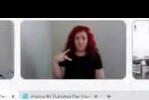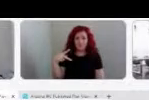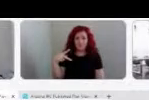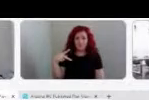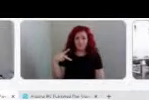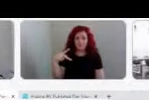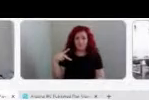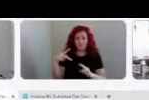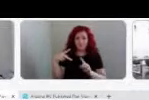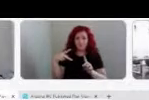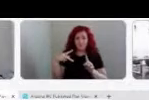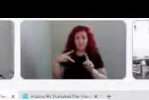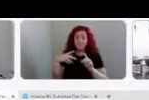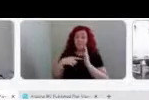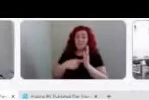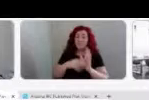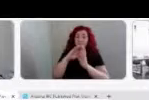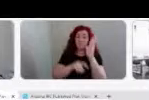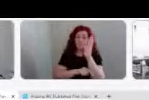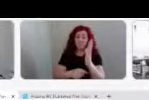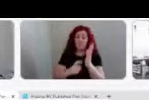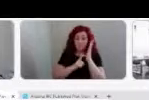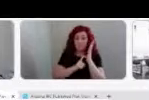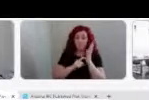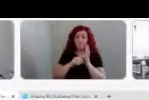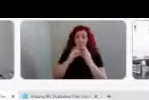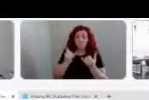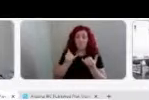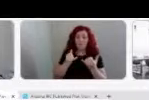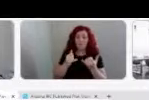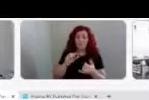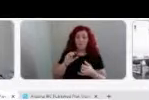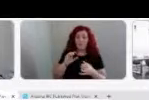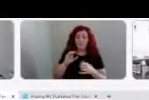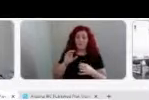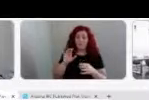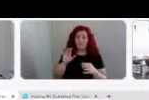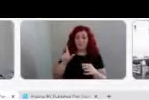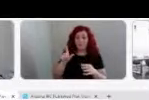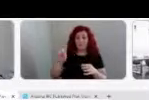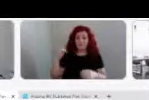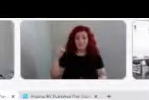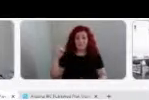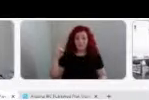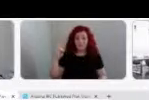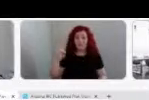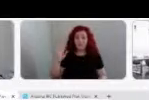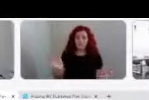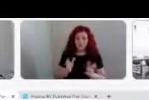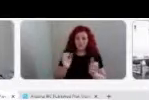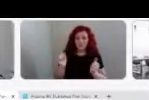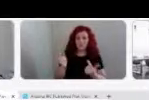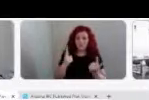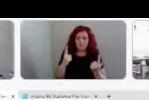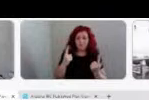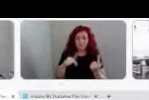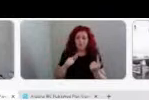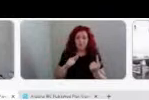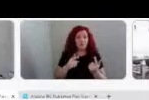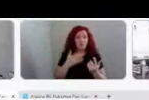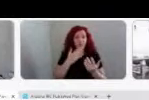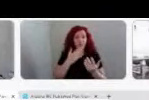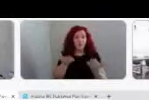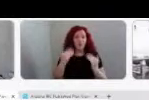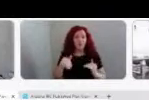shortcomings found in the current ld17 and it ensures that all of us thank you the next